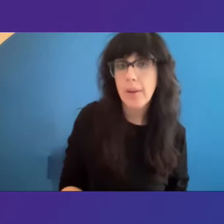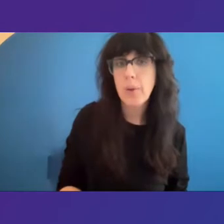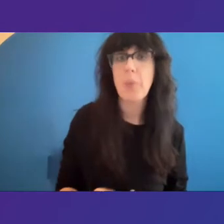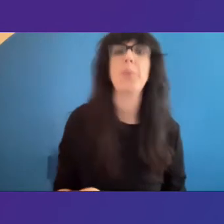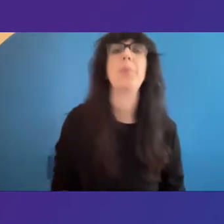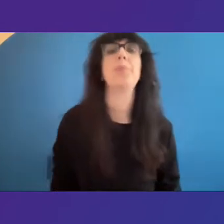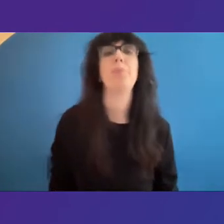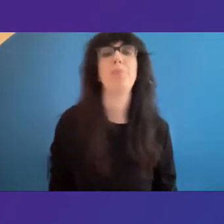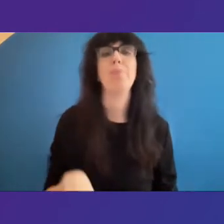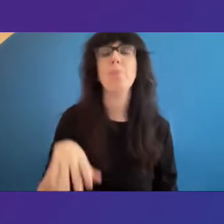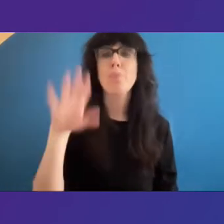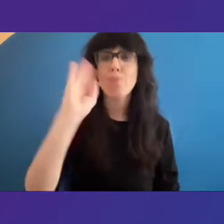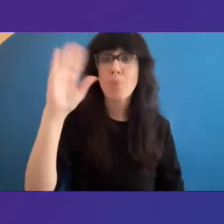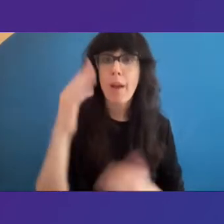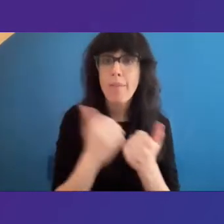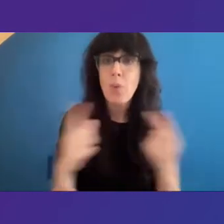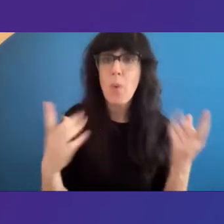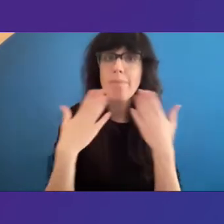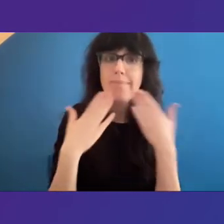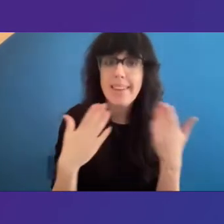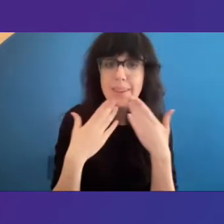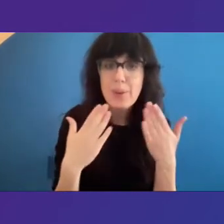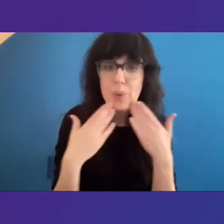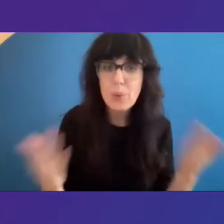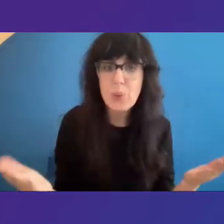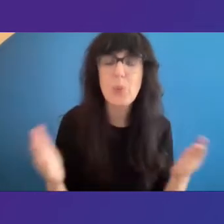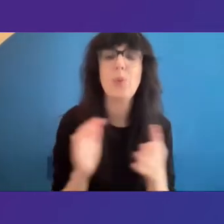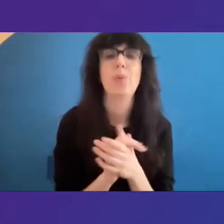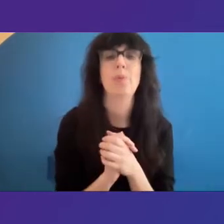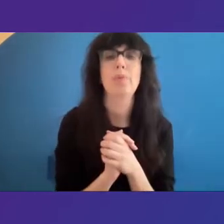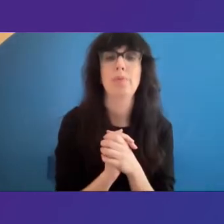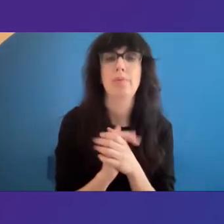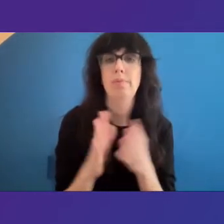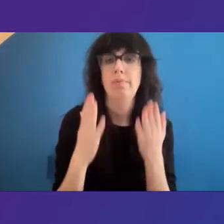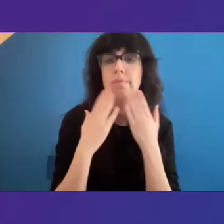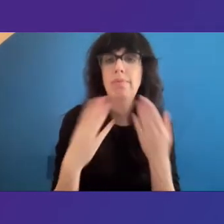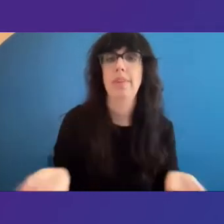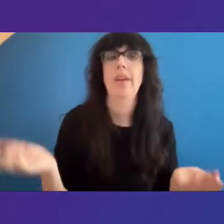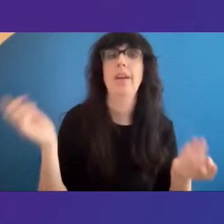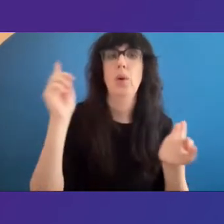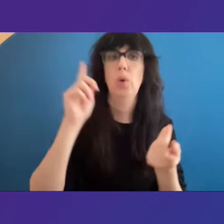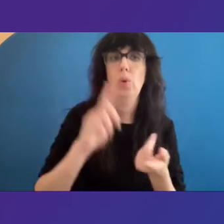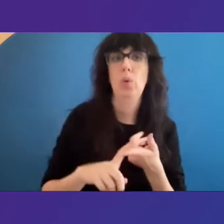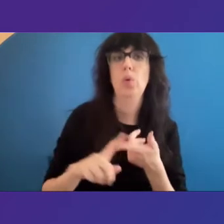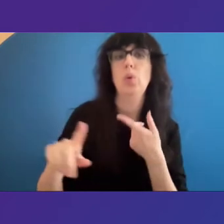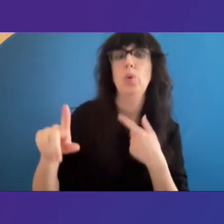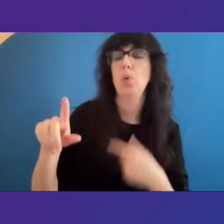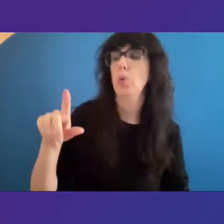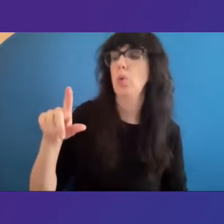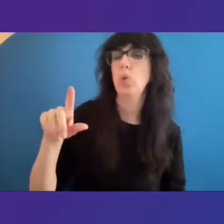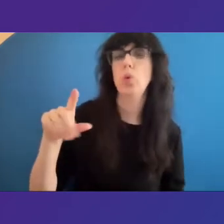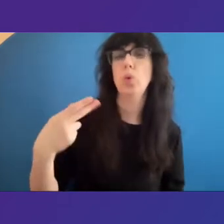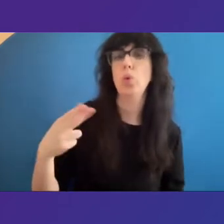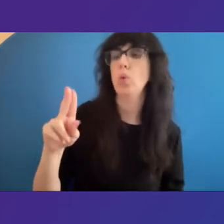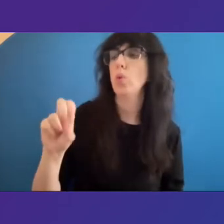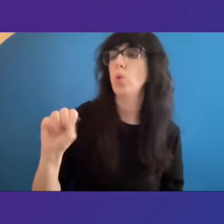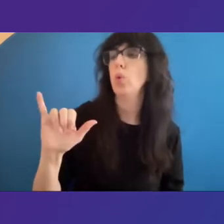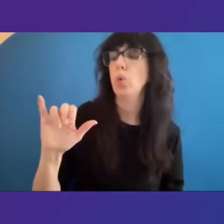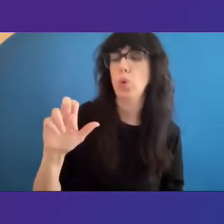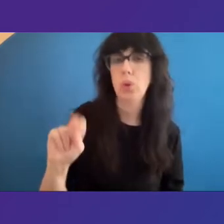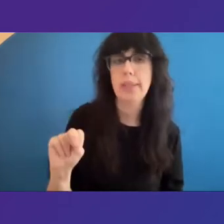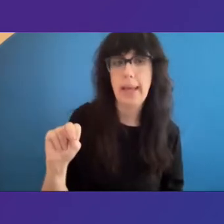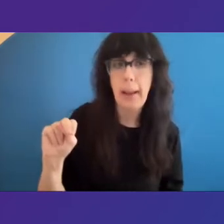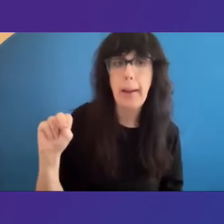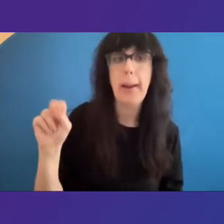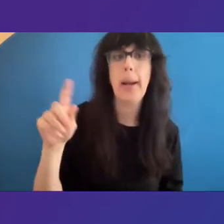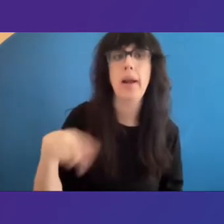Hi, everyone. Welcome. Thank you to Hussein Simcoe for bringing intention and context